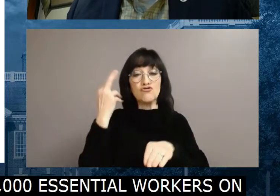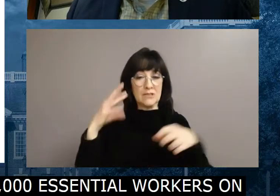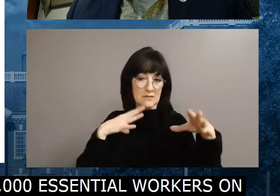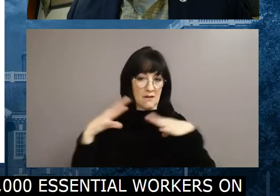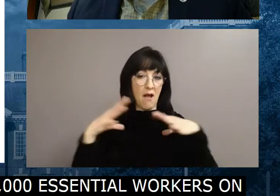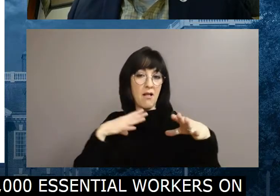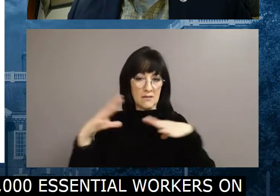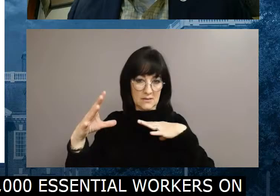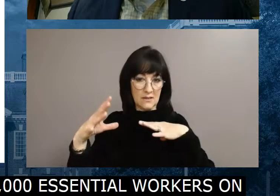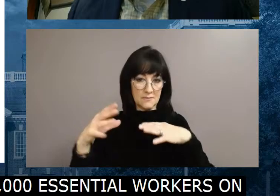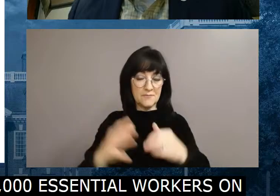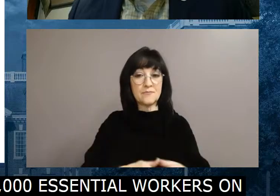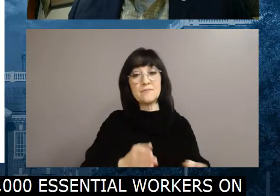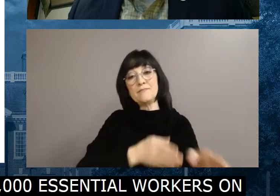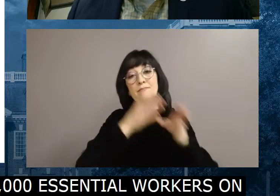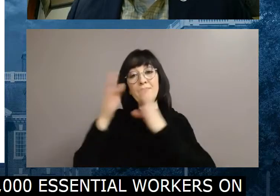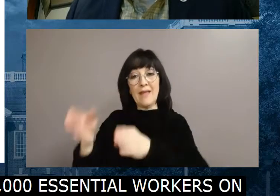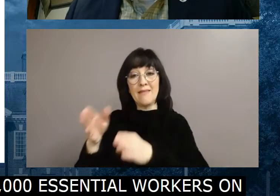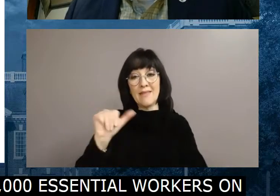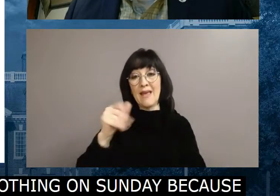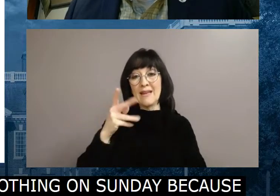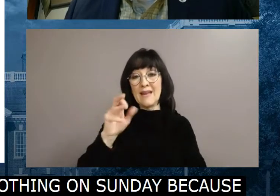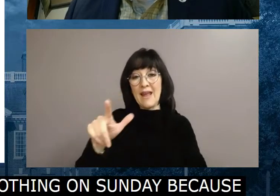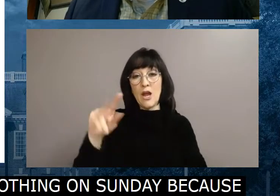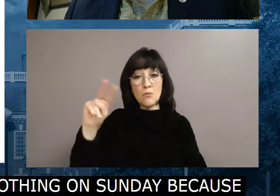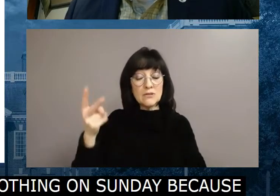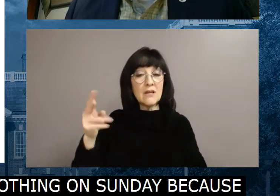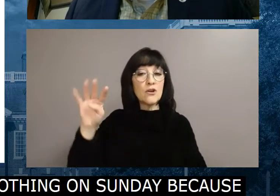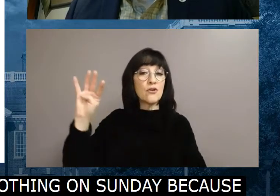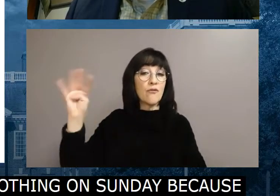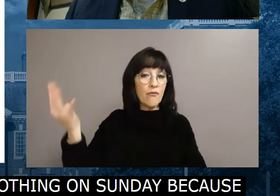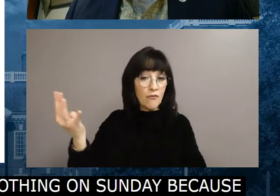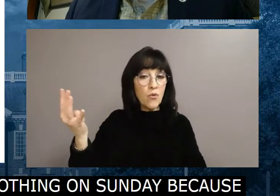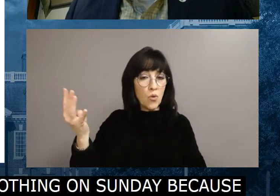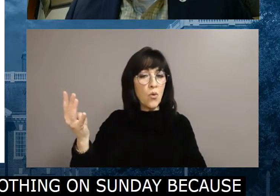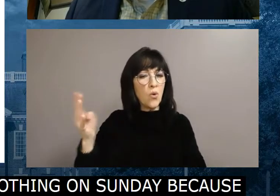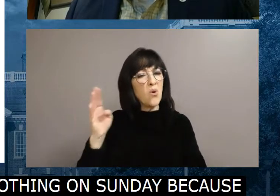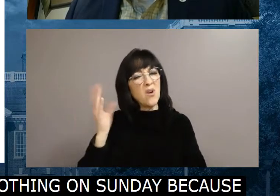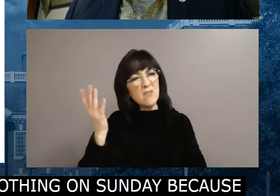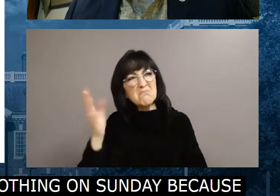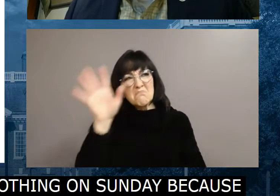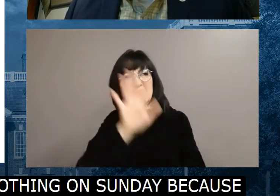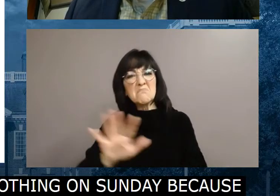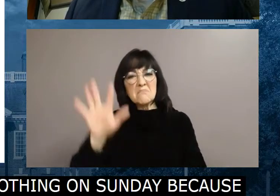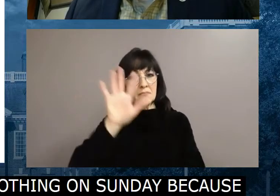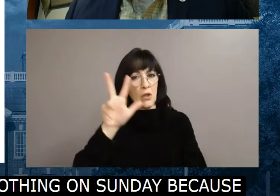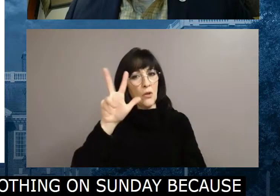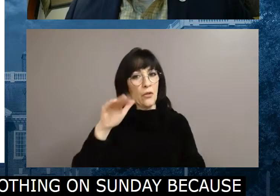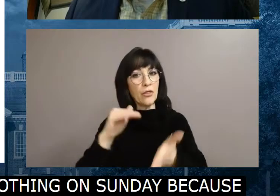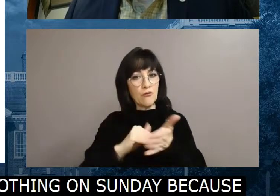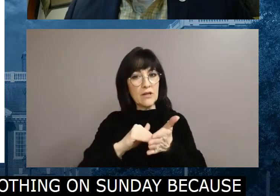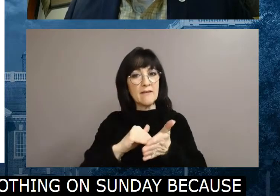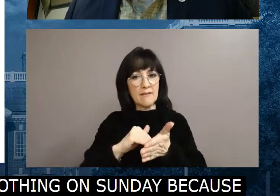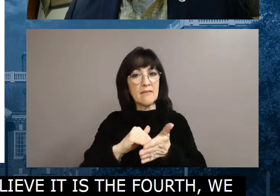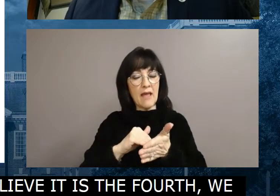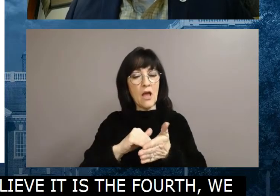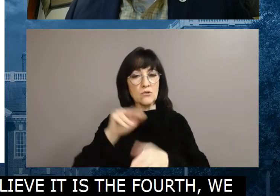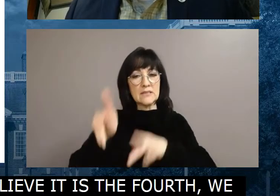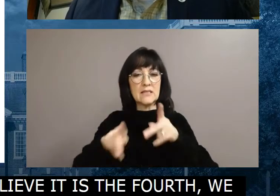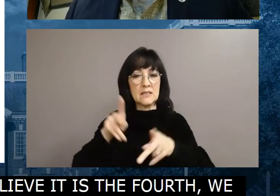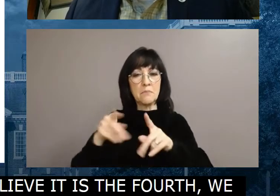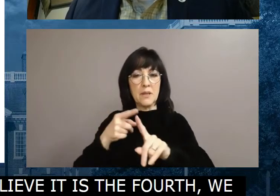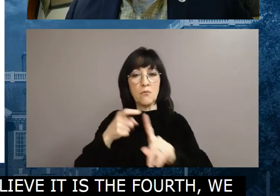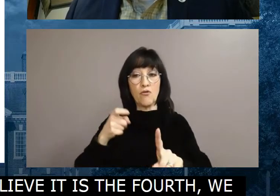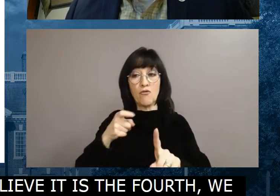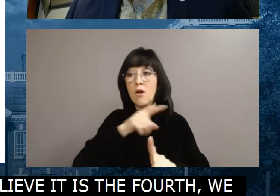and I believe it's the 4th, we'll be doing just about 3,000 individuals from the 50 and